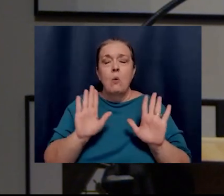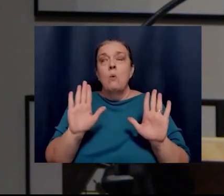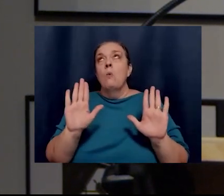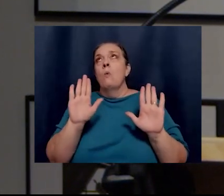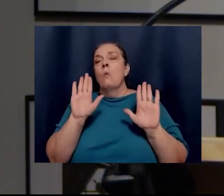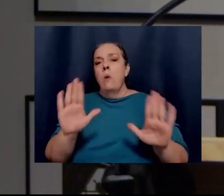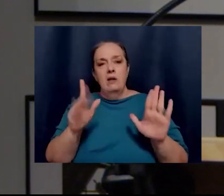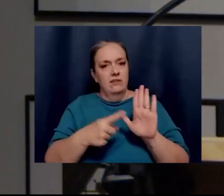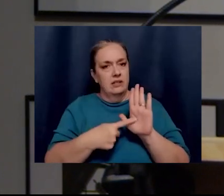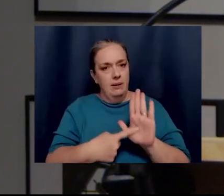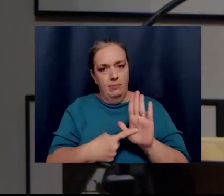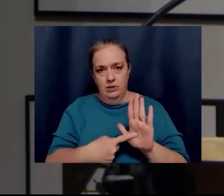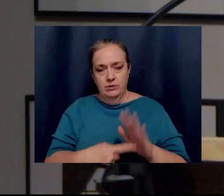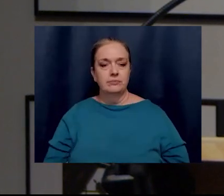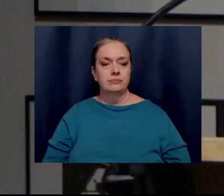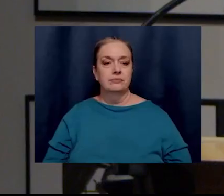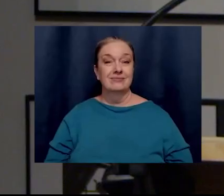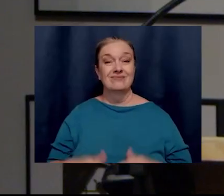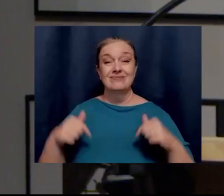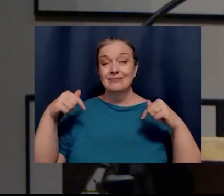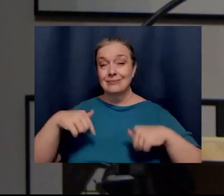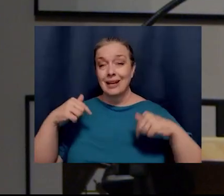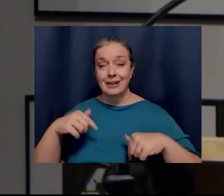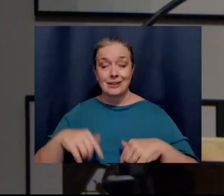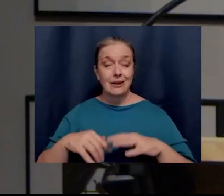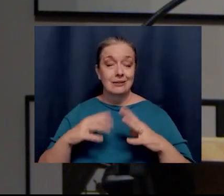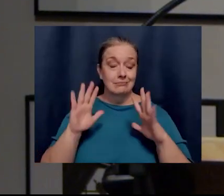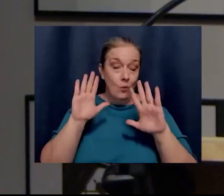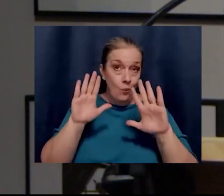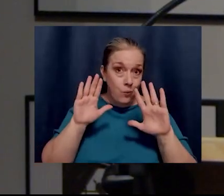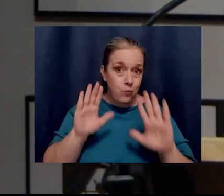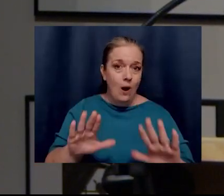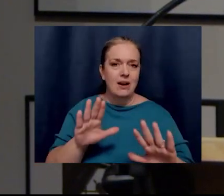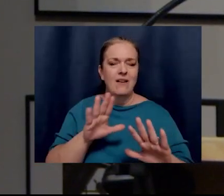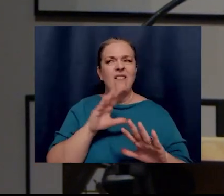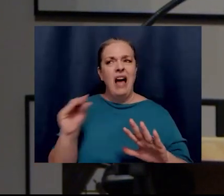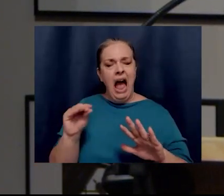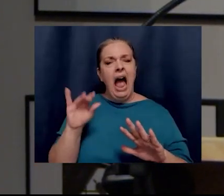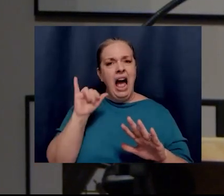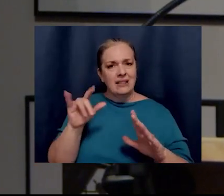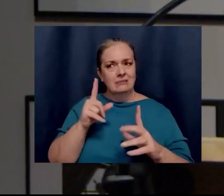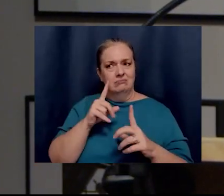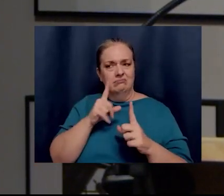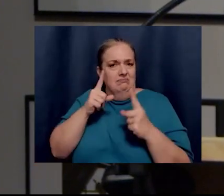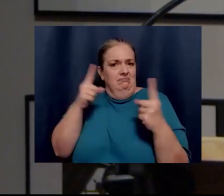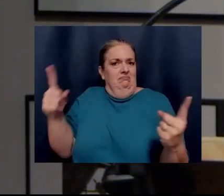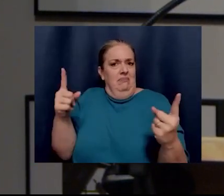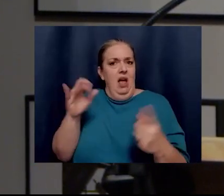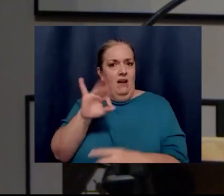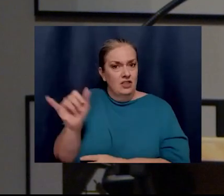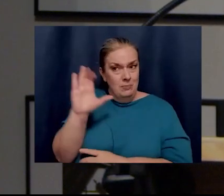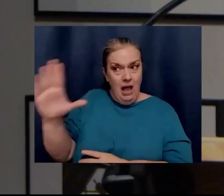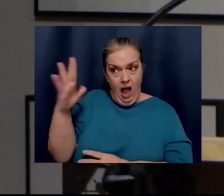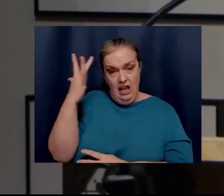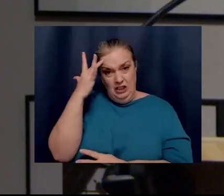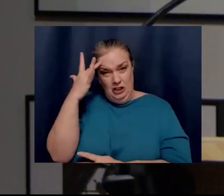this concept. Here, the amazing and nationally significant legacy of James Castle and his artistic genius